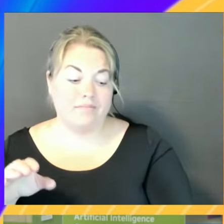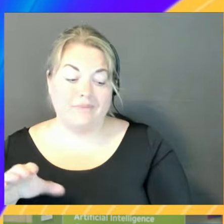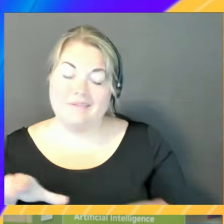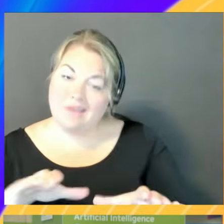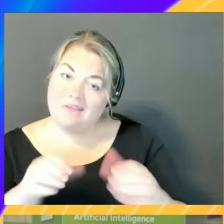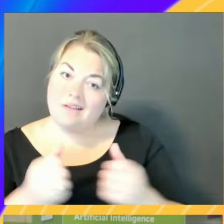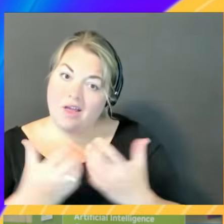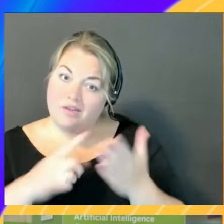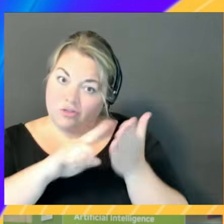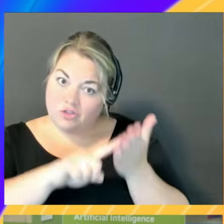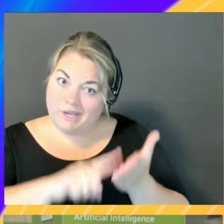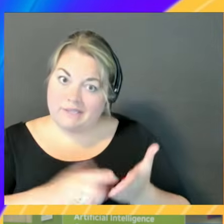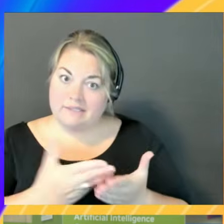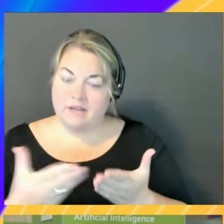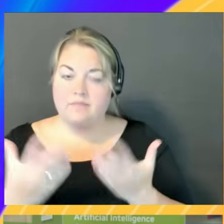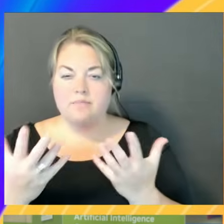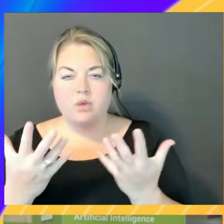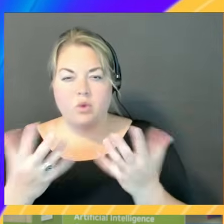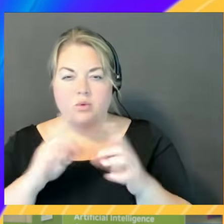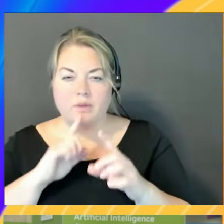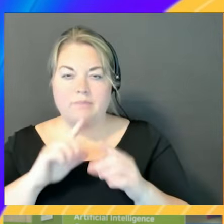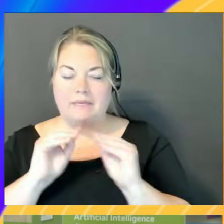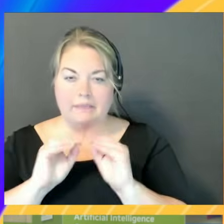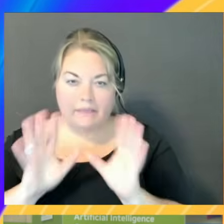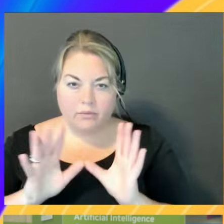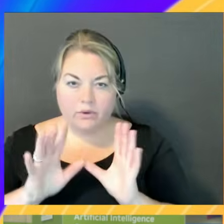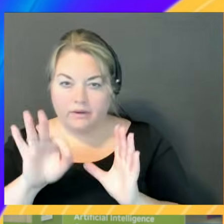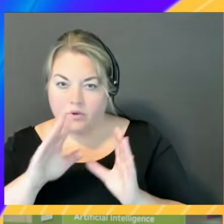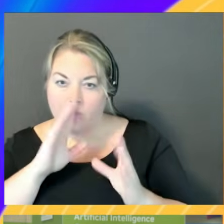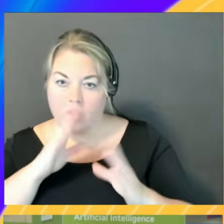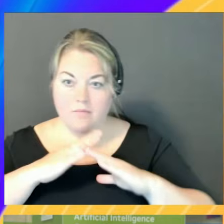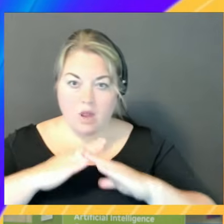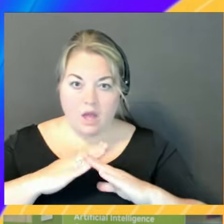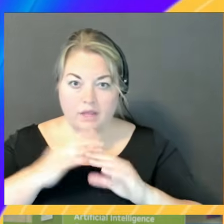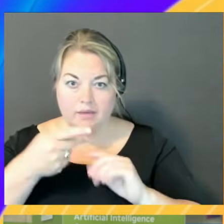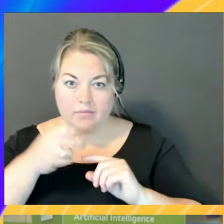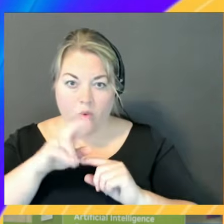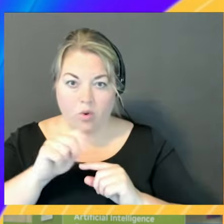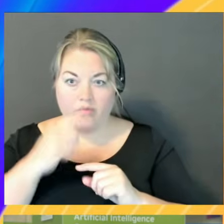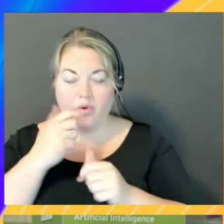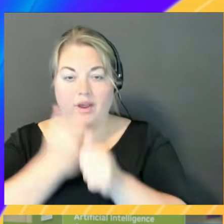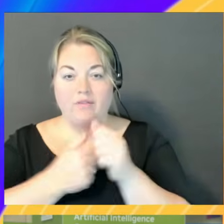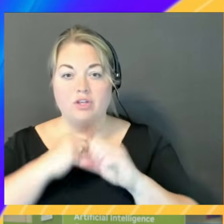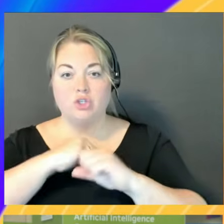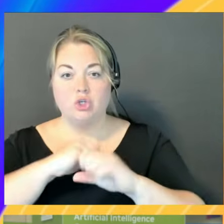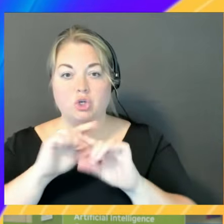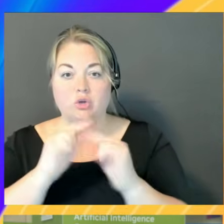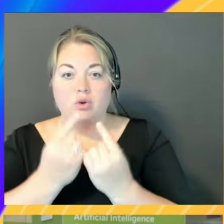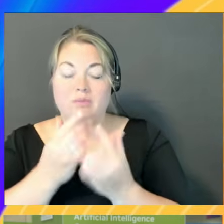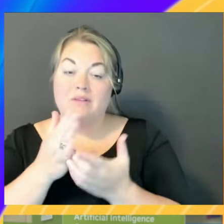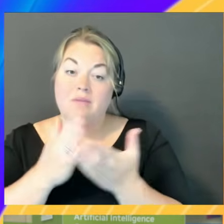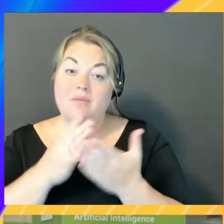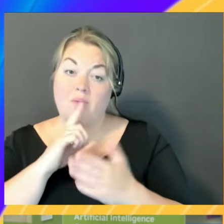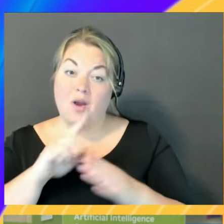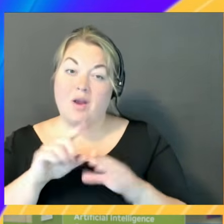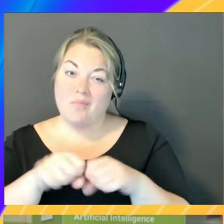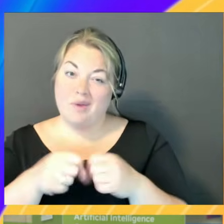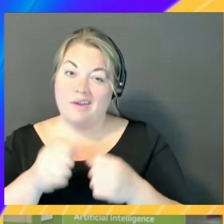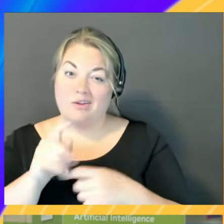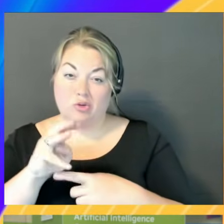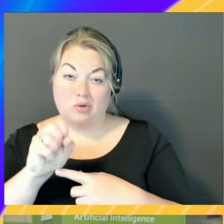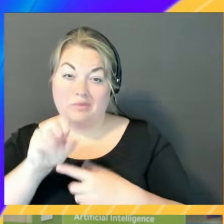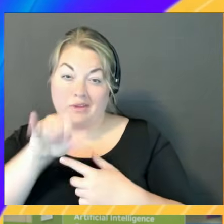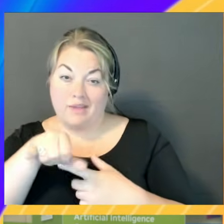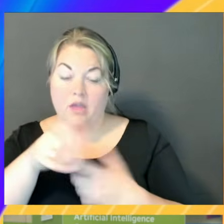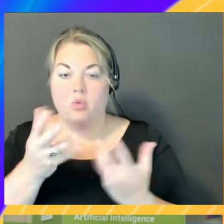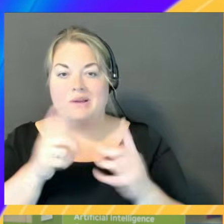really deliberate. Like if you're blocking a port across every security group or doing some potentially breaking change like that, you want to test it out